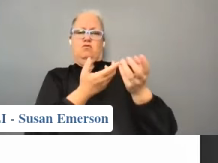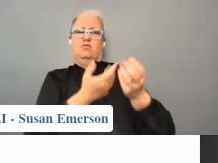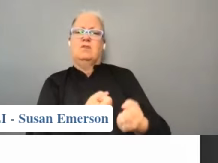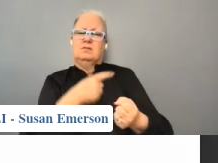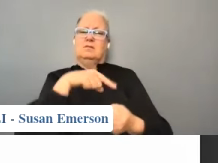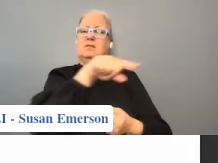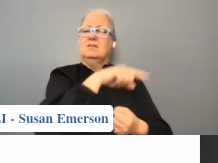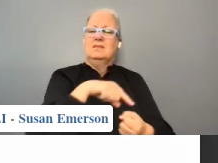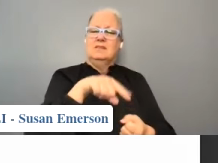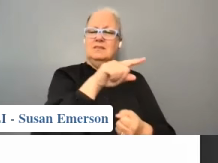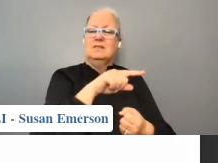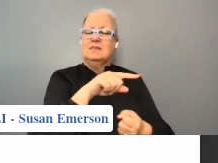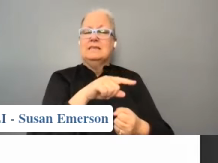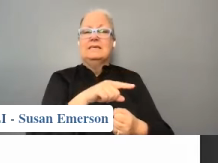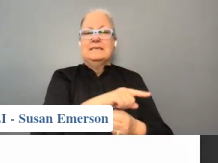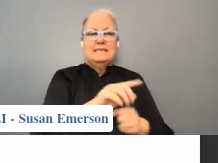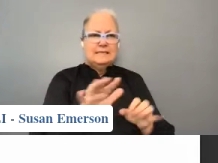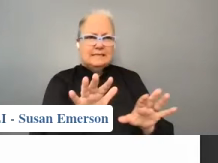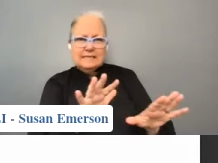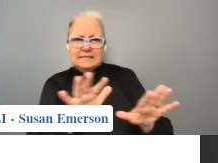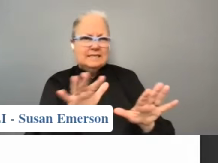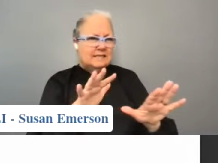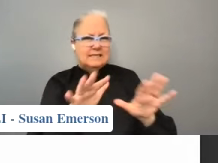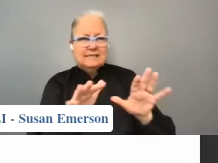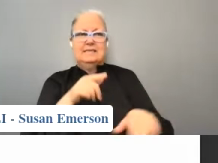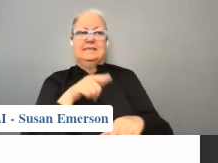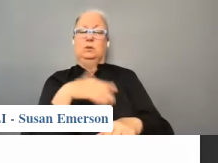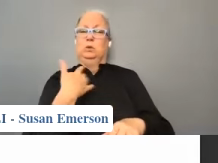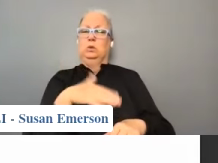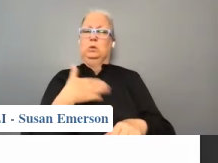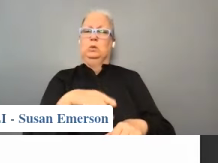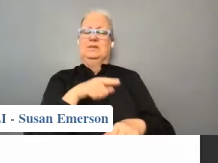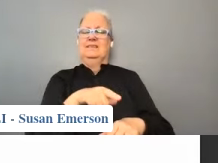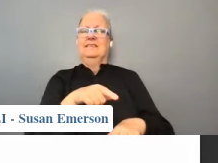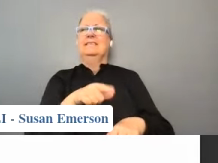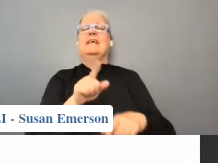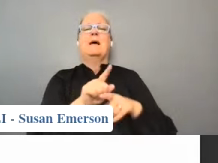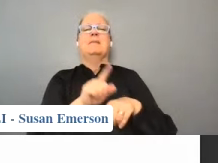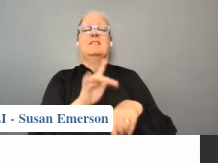kind of sensitive subject matter of gender-based violence.